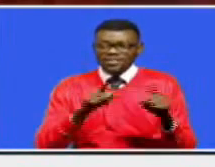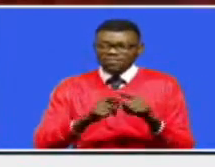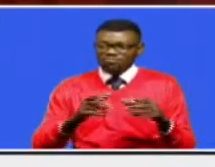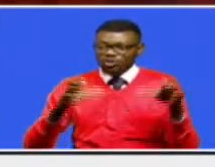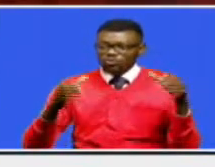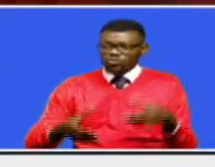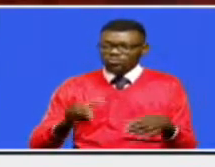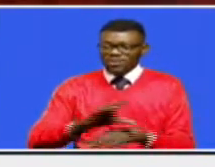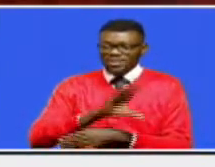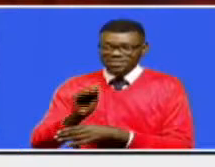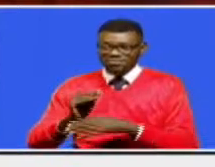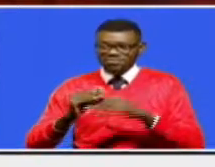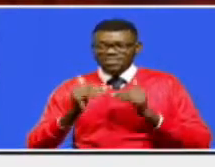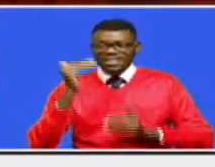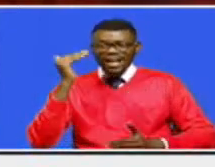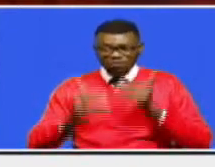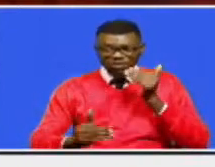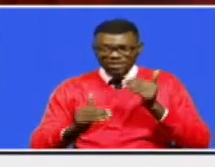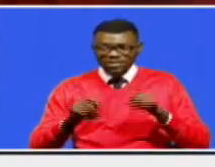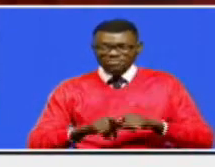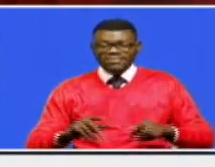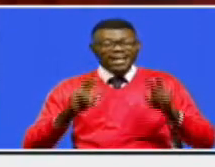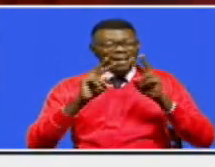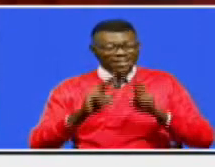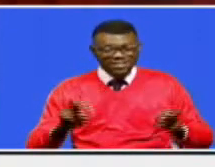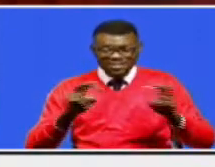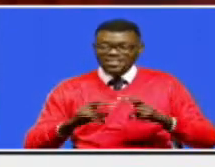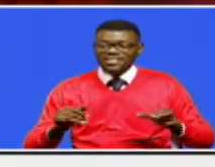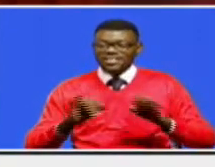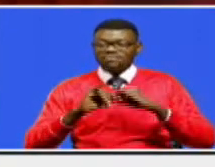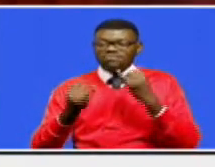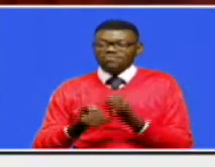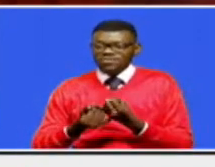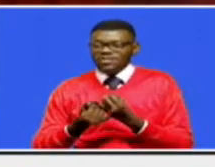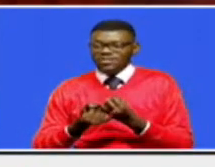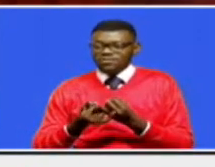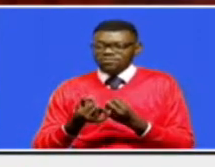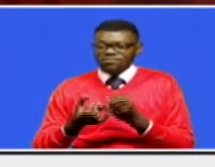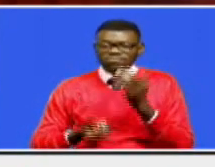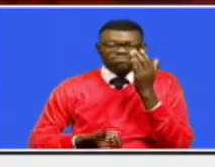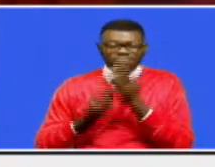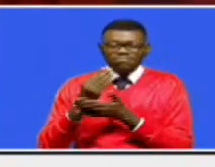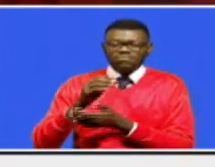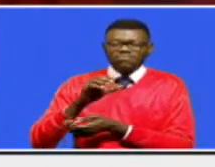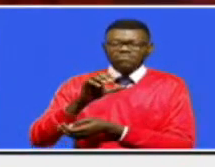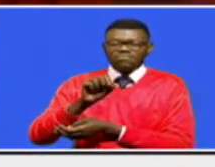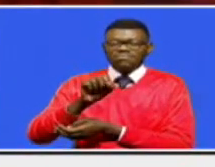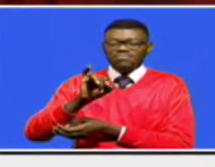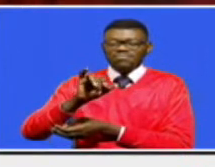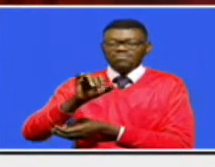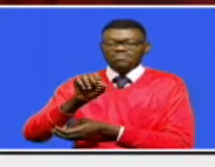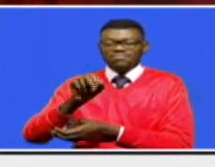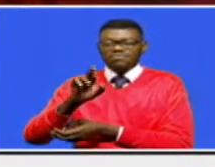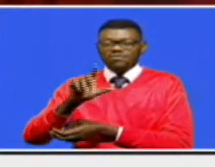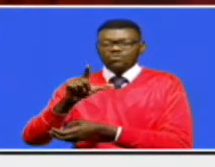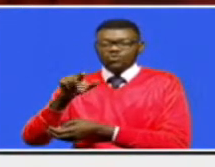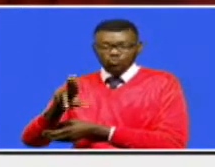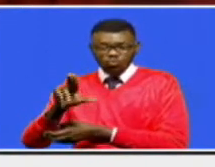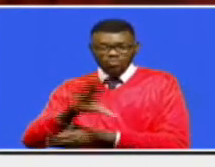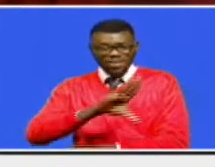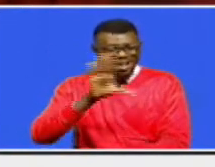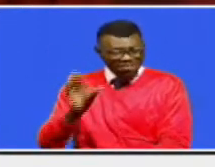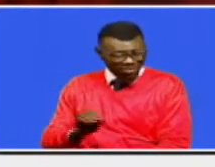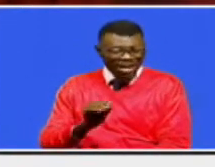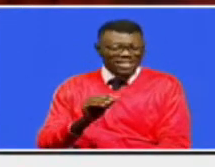of African universities and research institutions, has initiated the Sisulu Foundation for African and Pandemic